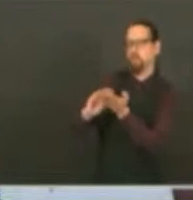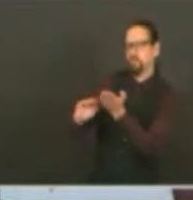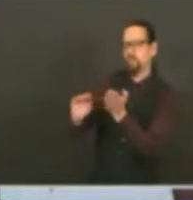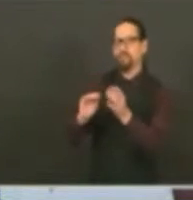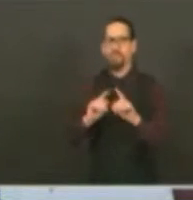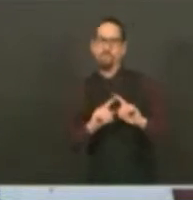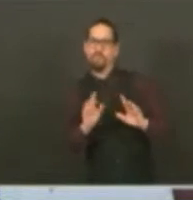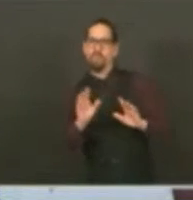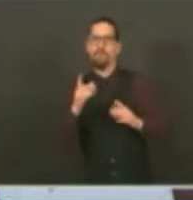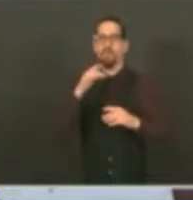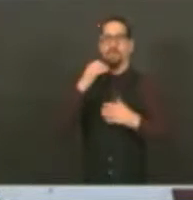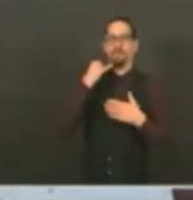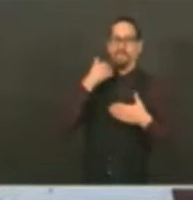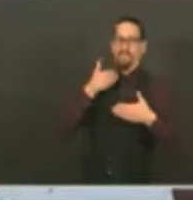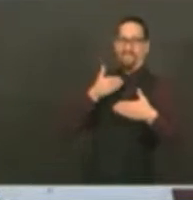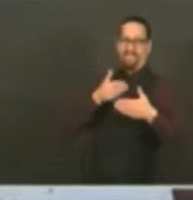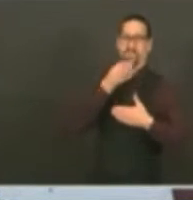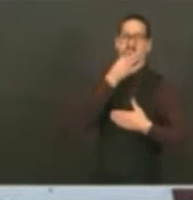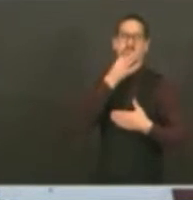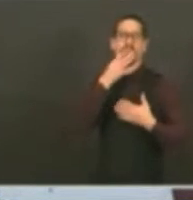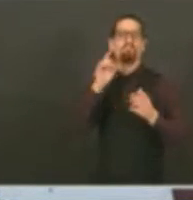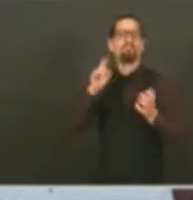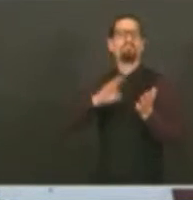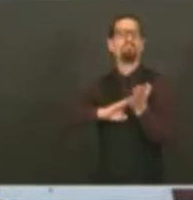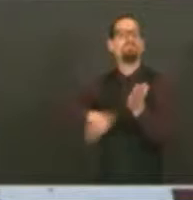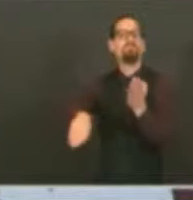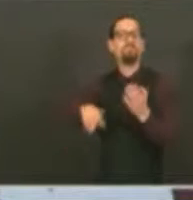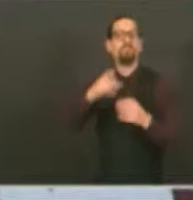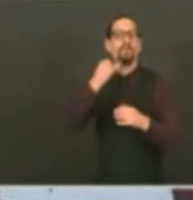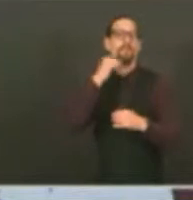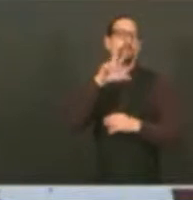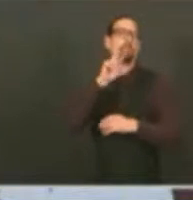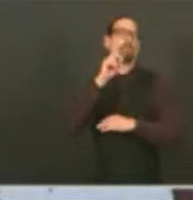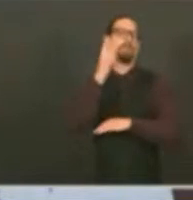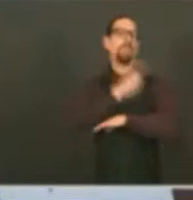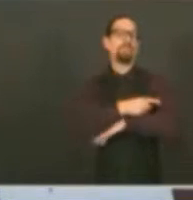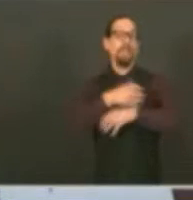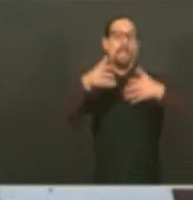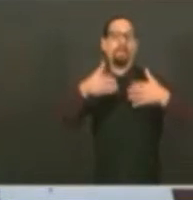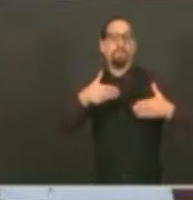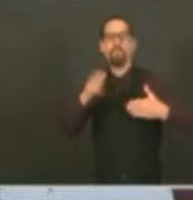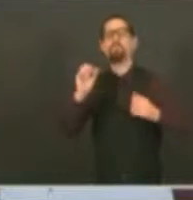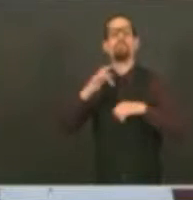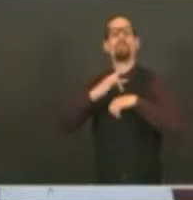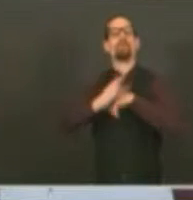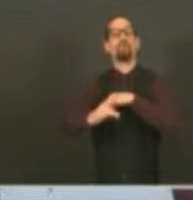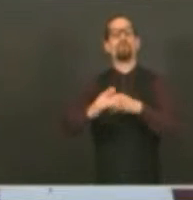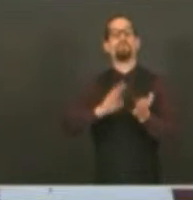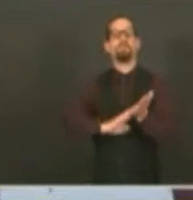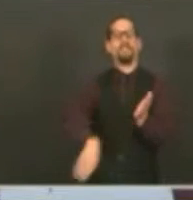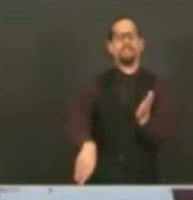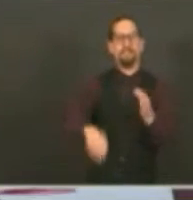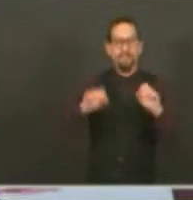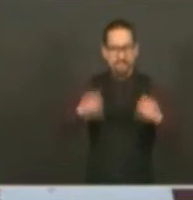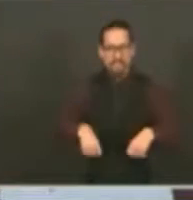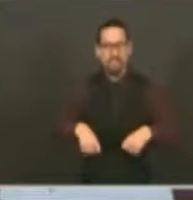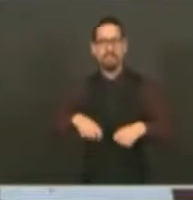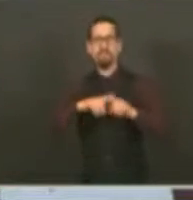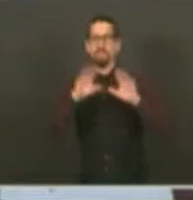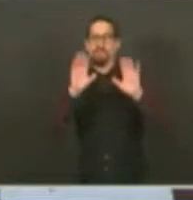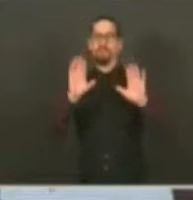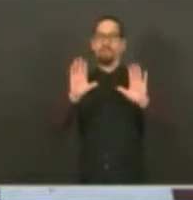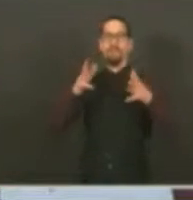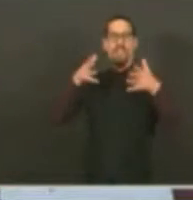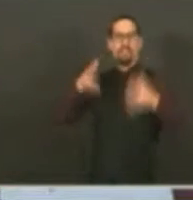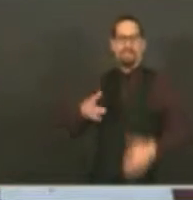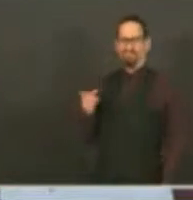This is different, that these are, in some cases, violent offenders much more serious crimes. Having said that, the